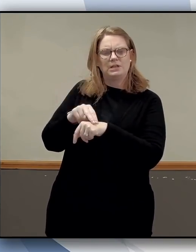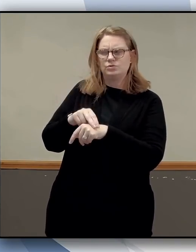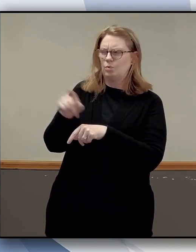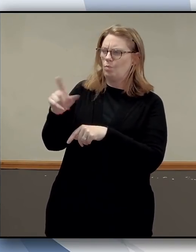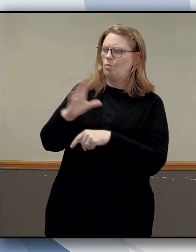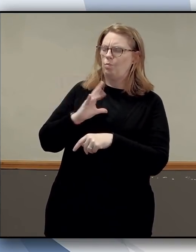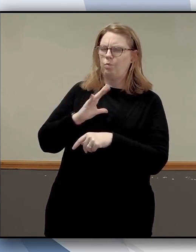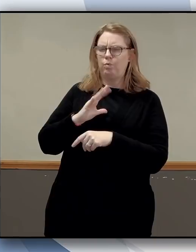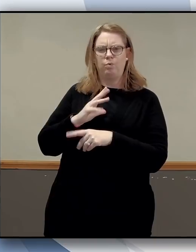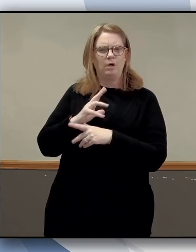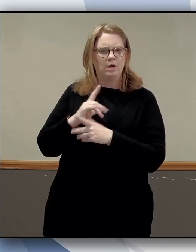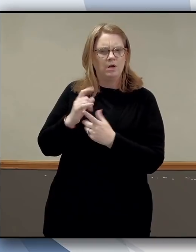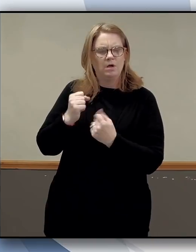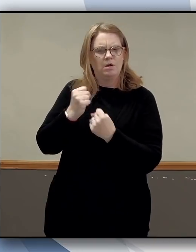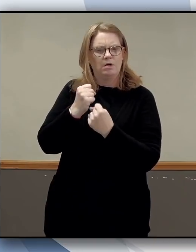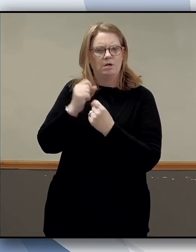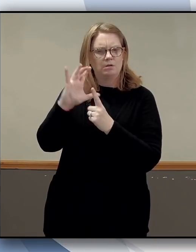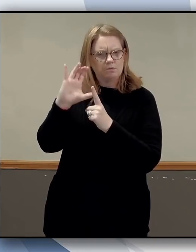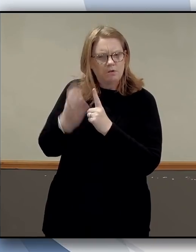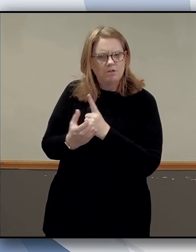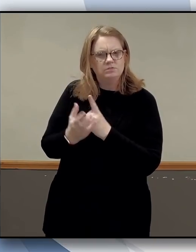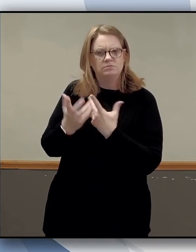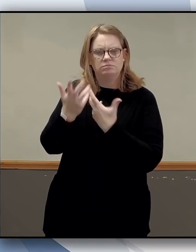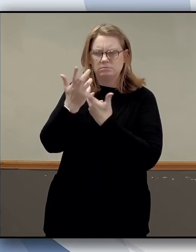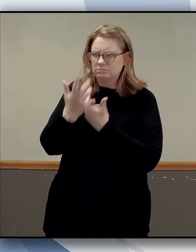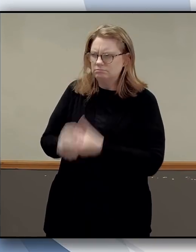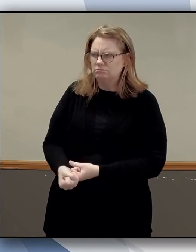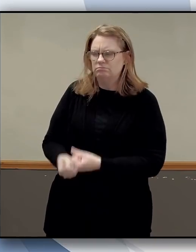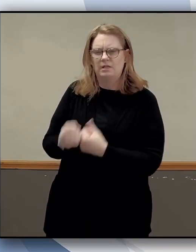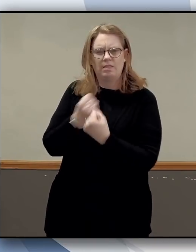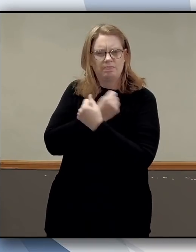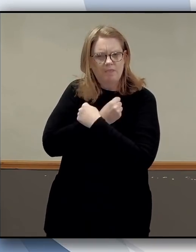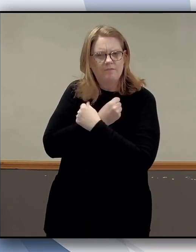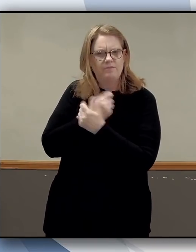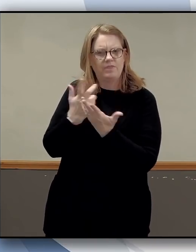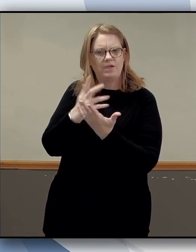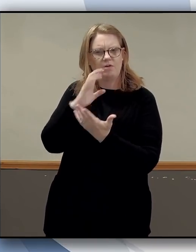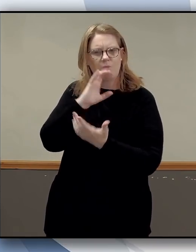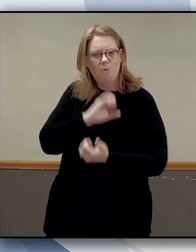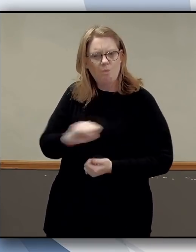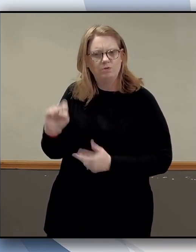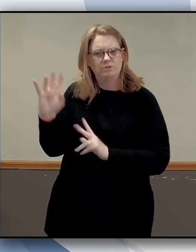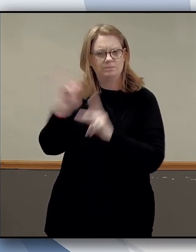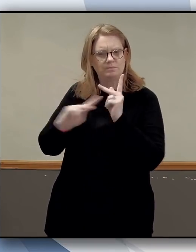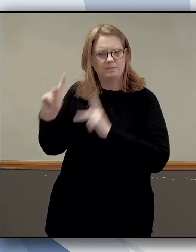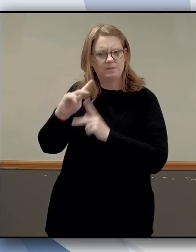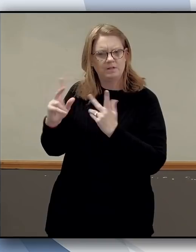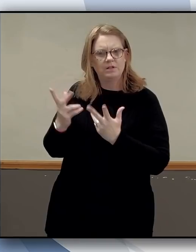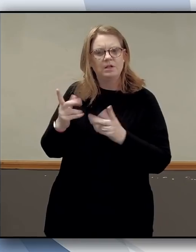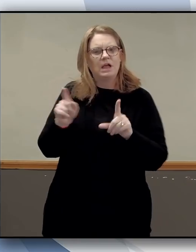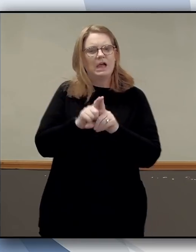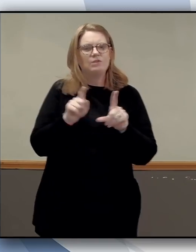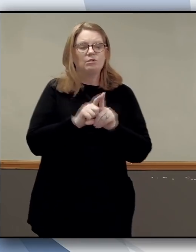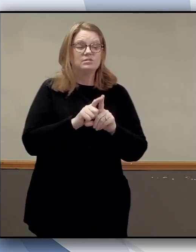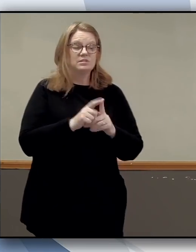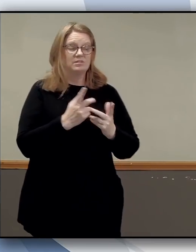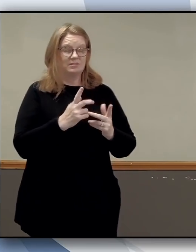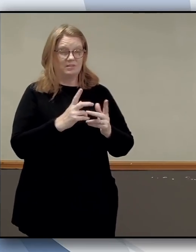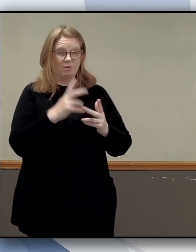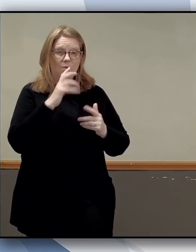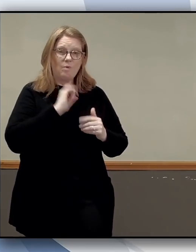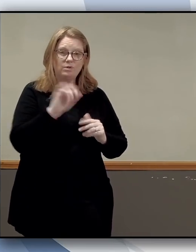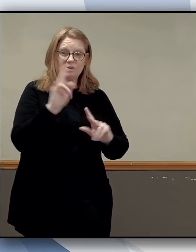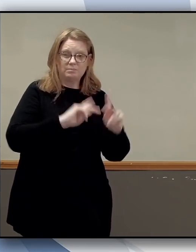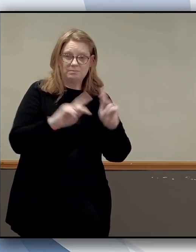culture of love for their elders and respect for those elders. And certainly we can have a love for the vulnerable of all ages, children